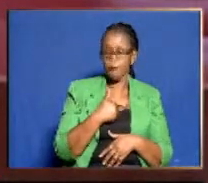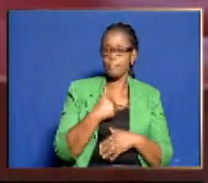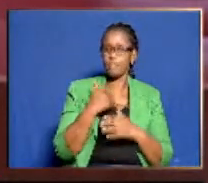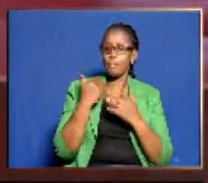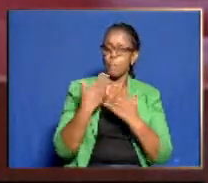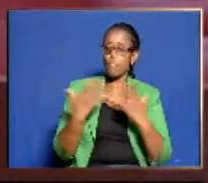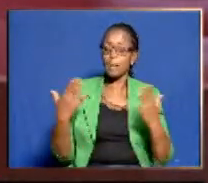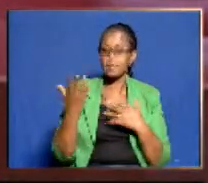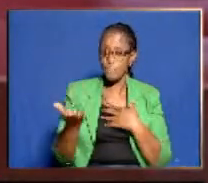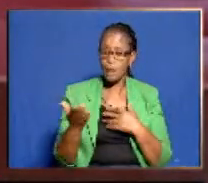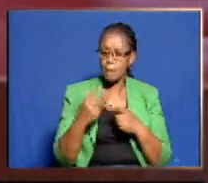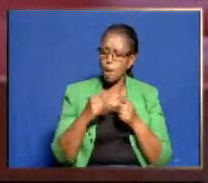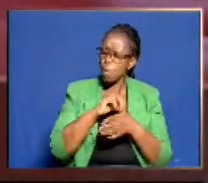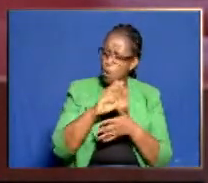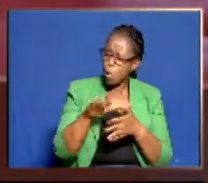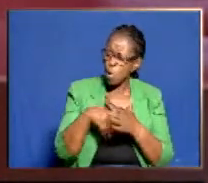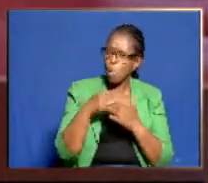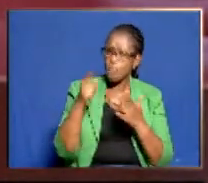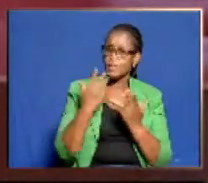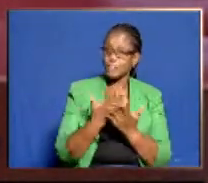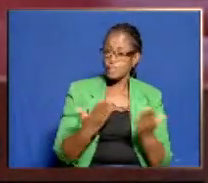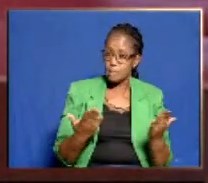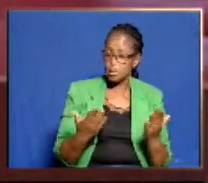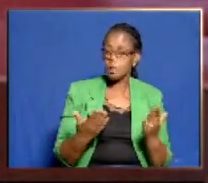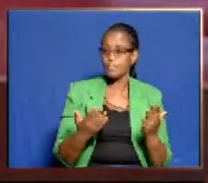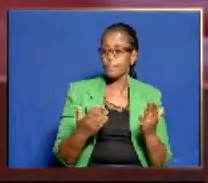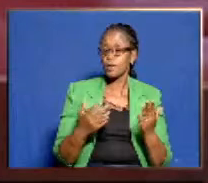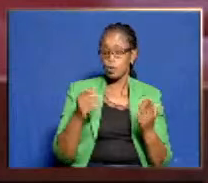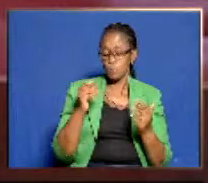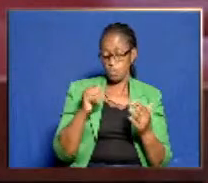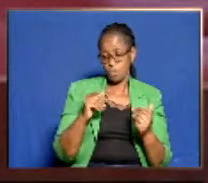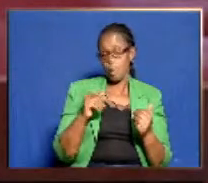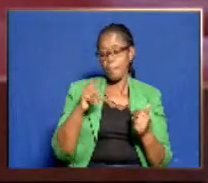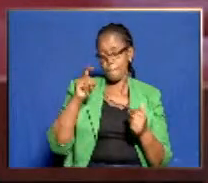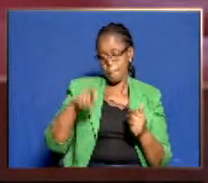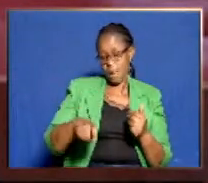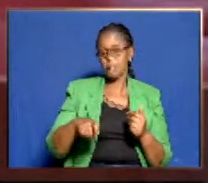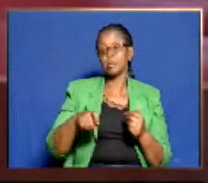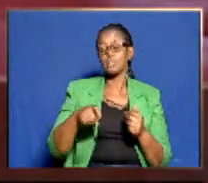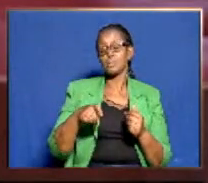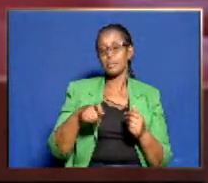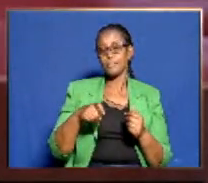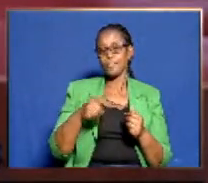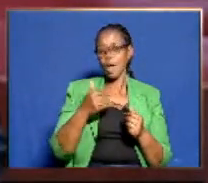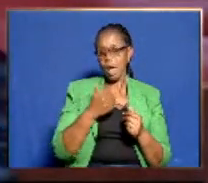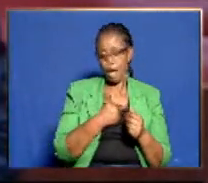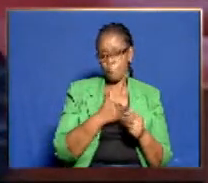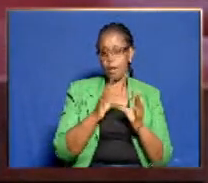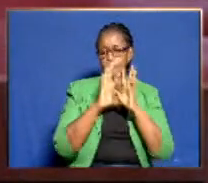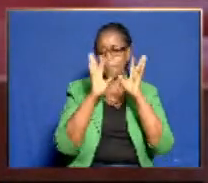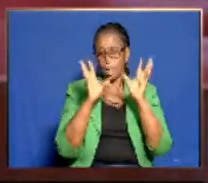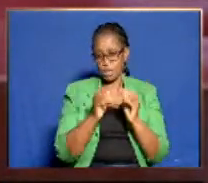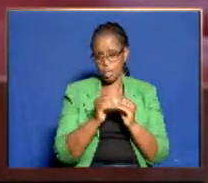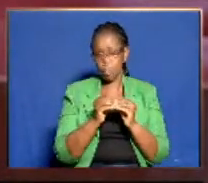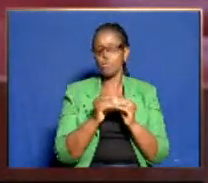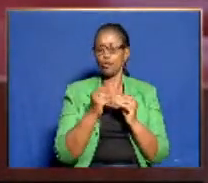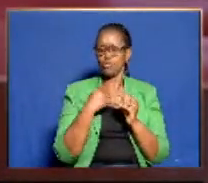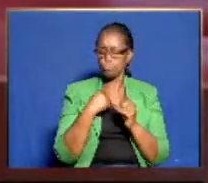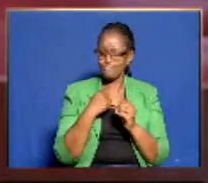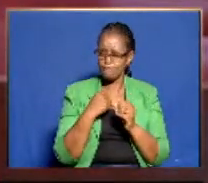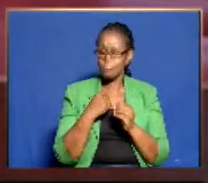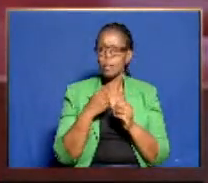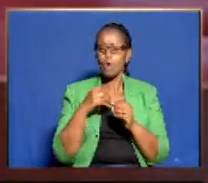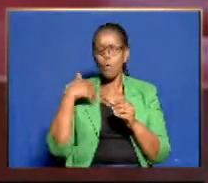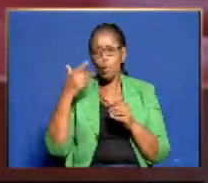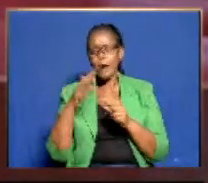these assets, Honorable Speaker, just like any other asset you have at home, must be provided. You must have a budget to take care of their